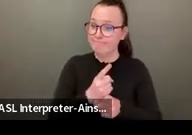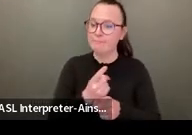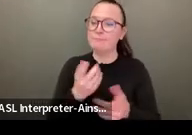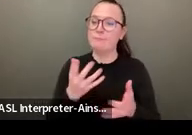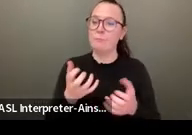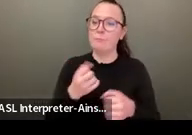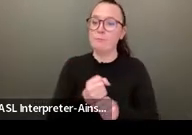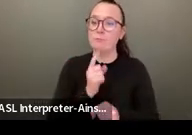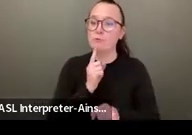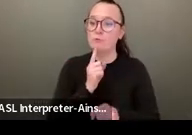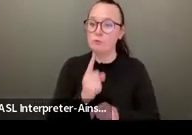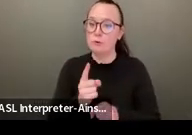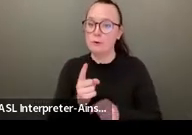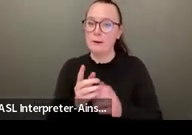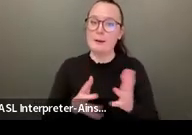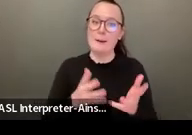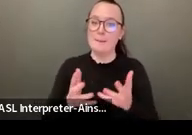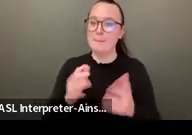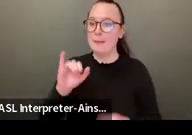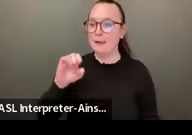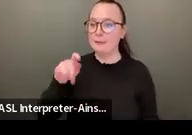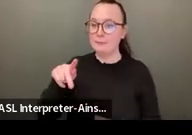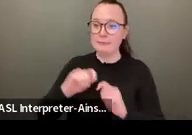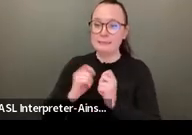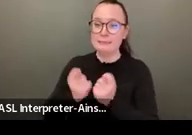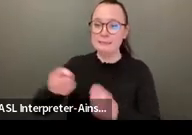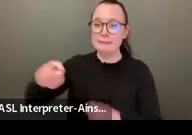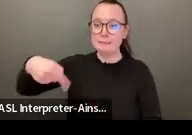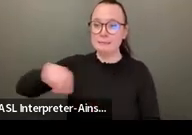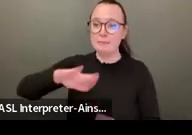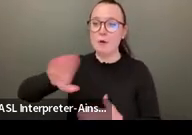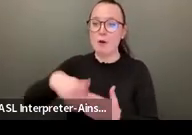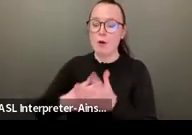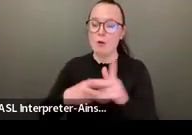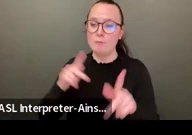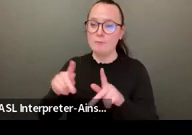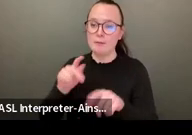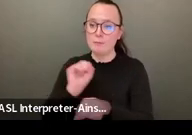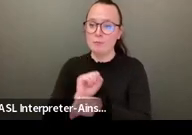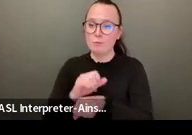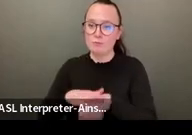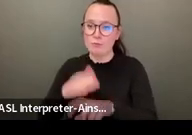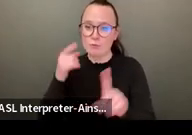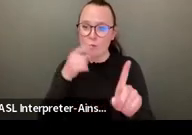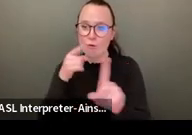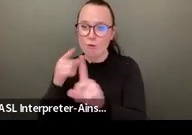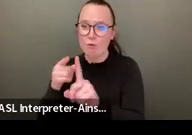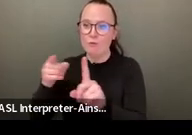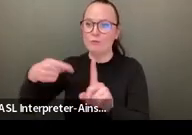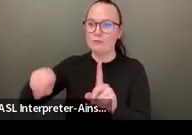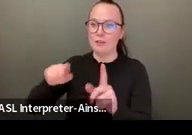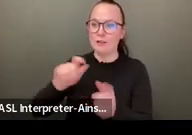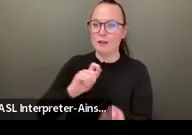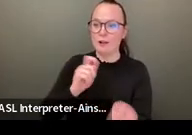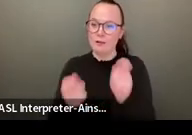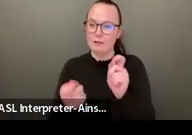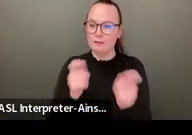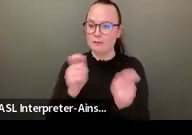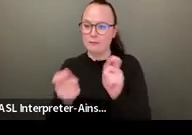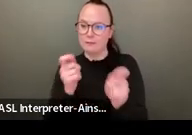that the IEP team, right? Everybody working on the goals is changing things as they need